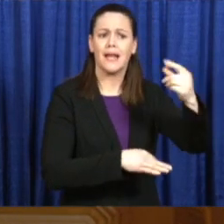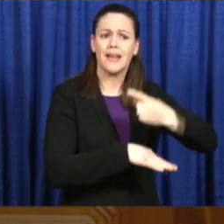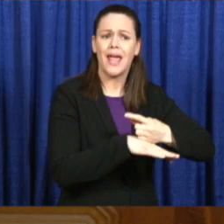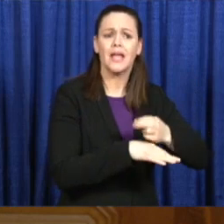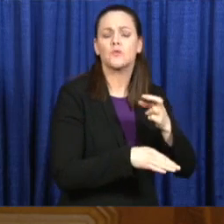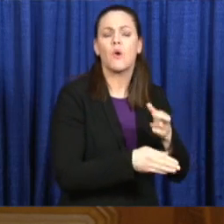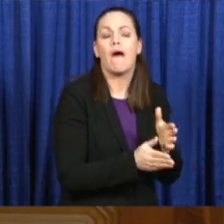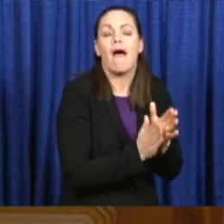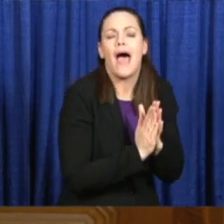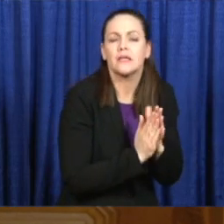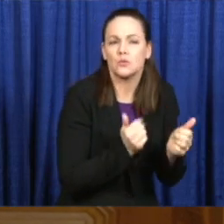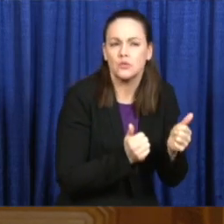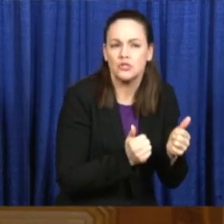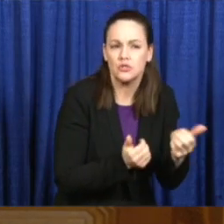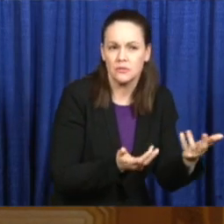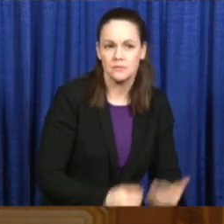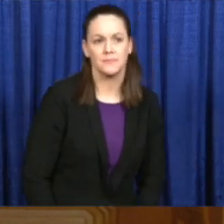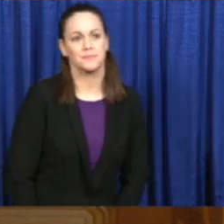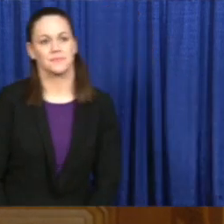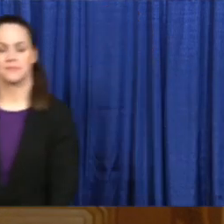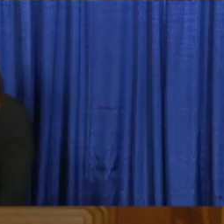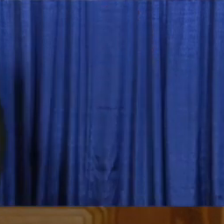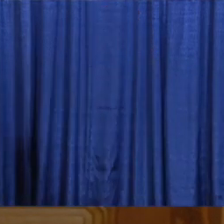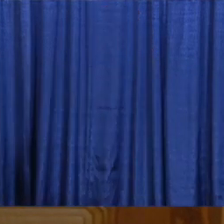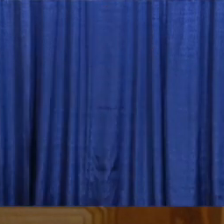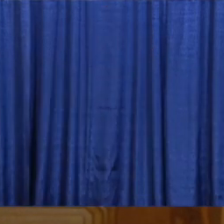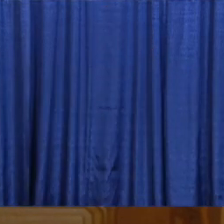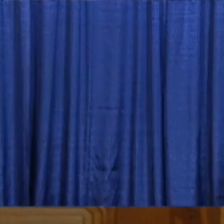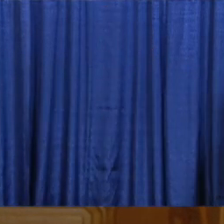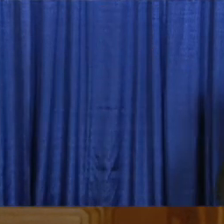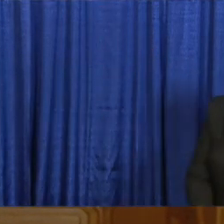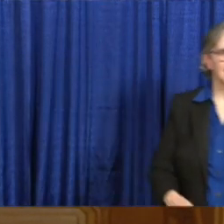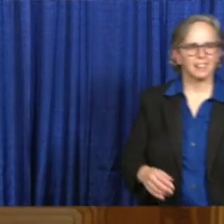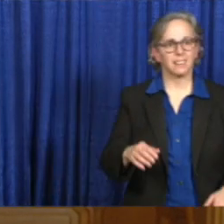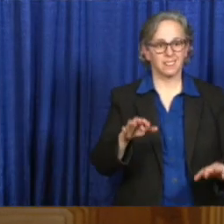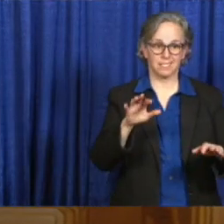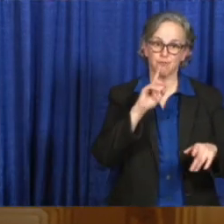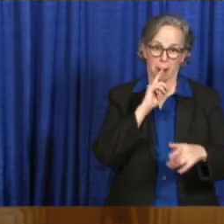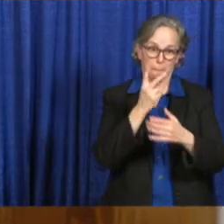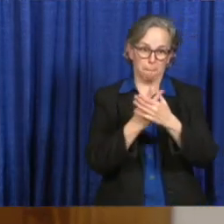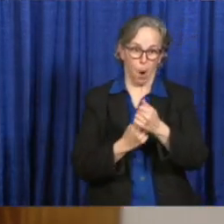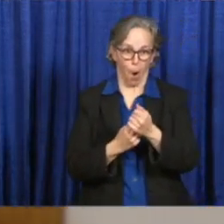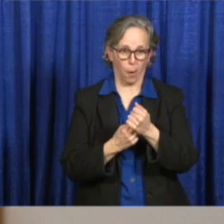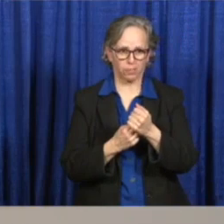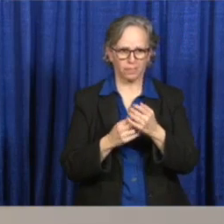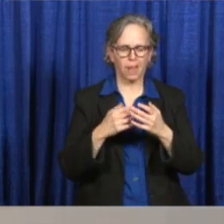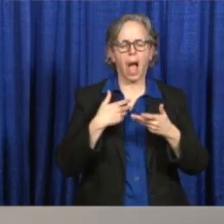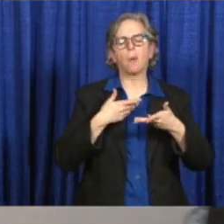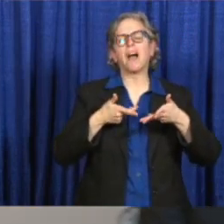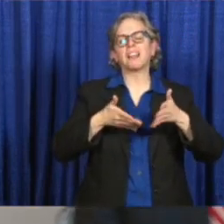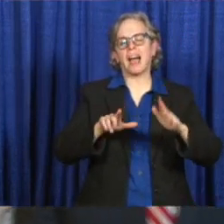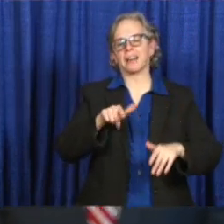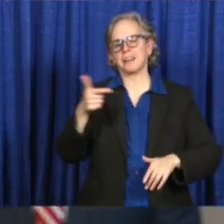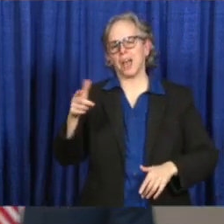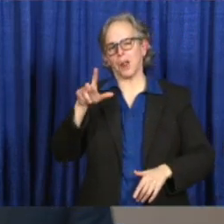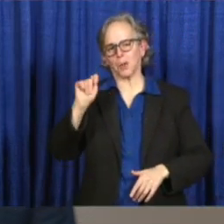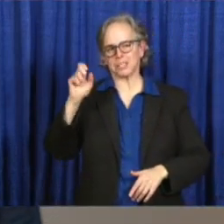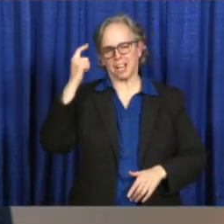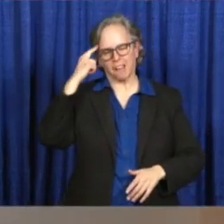let Lieutenant Governor, who's been working on this, take a stab at that. Yeah, there is, you